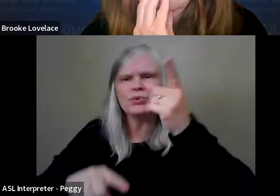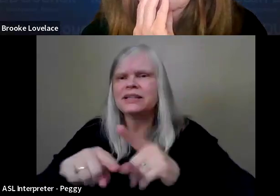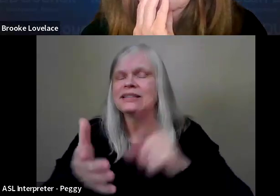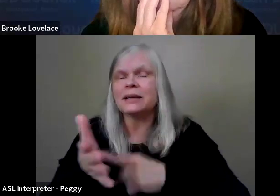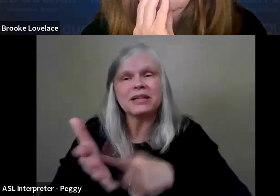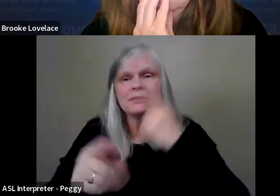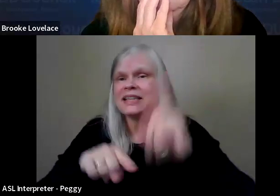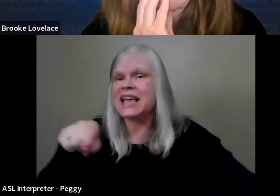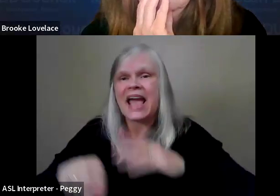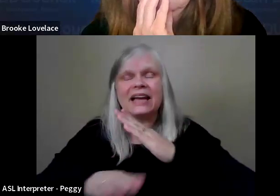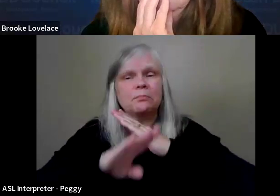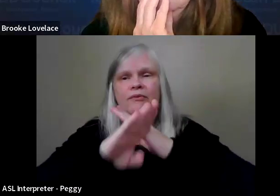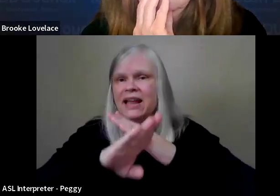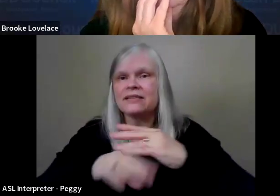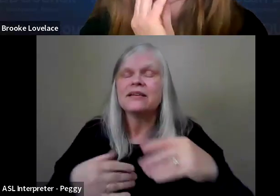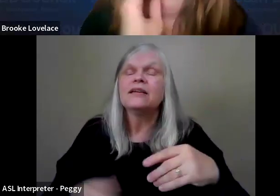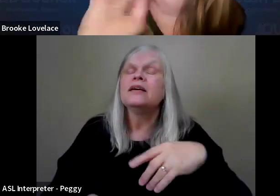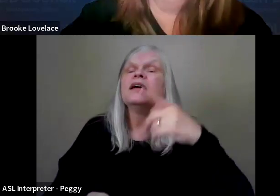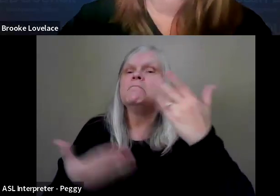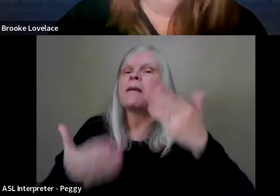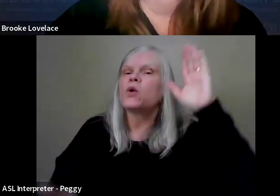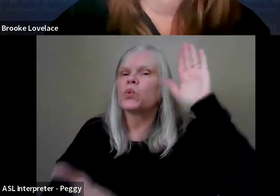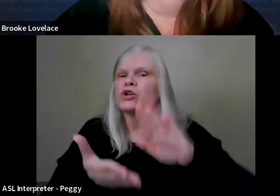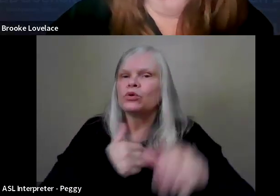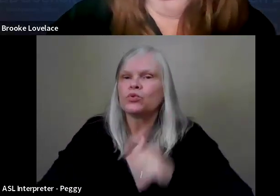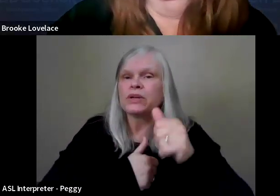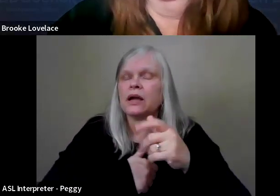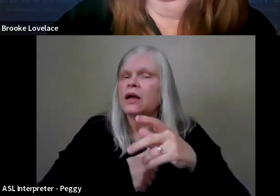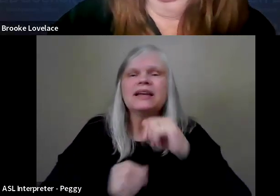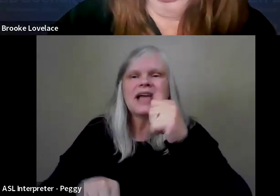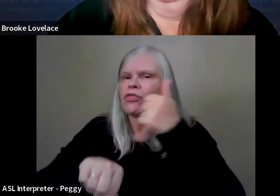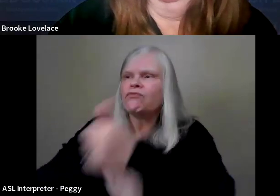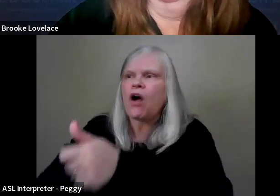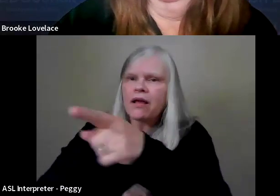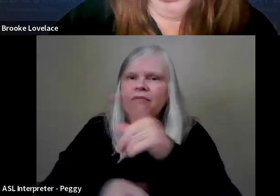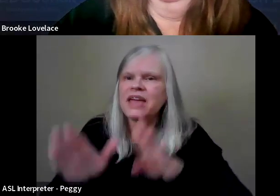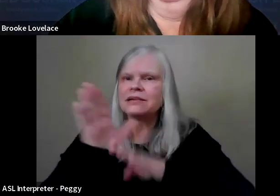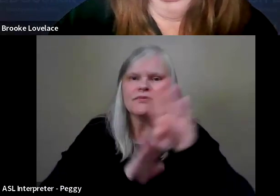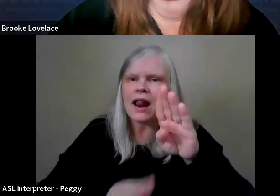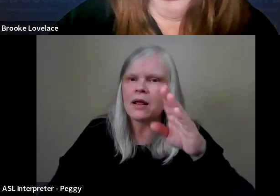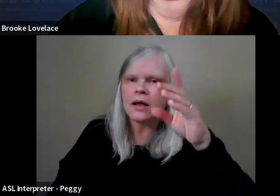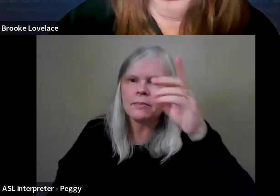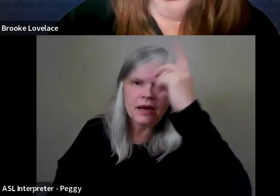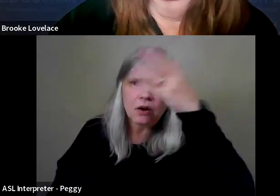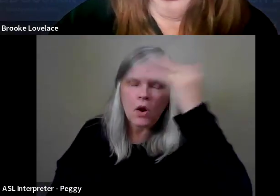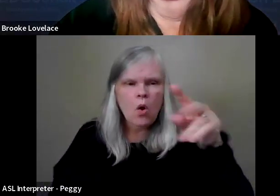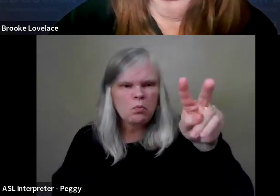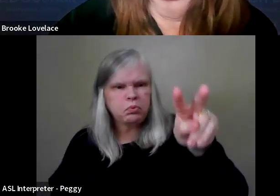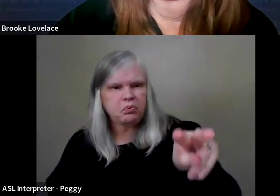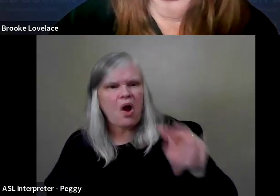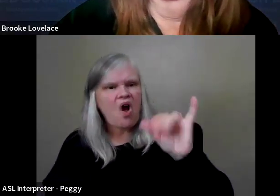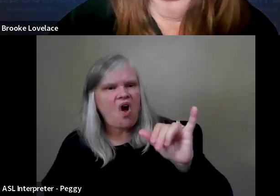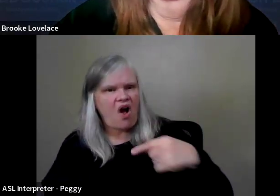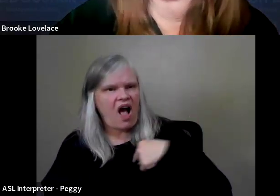These just may reduce the risk. It's never someone's fault if they develop dementia. We never want someone to look at this list and say, oh, I